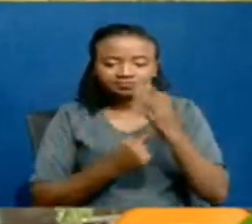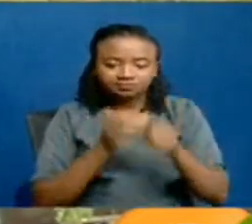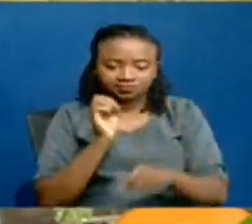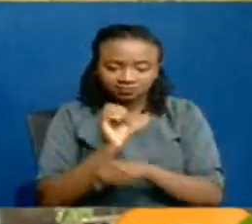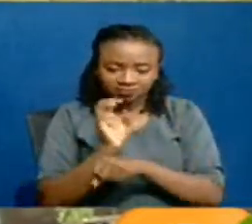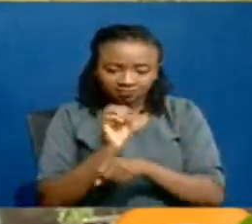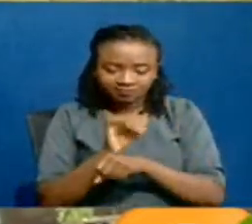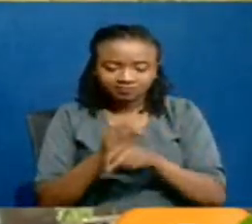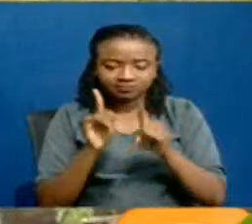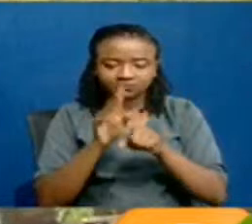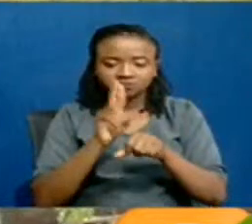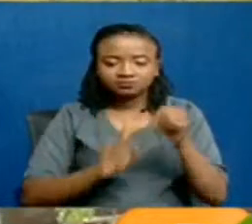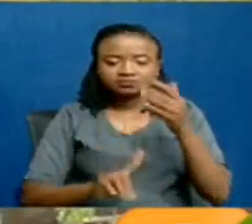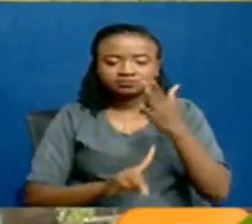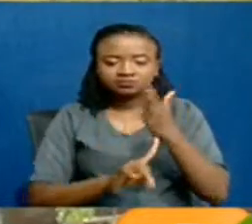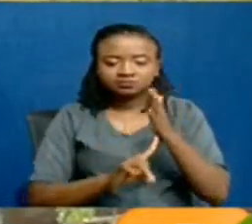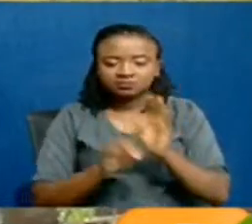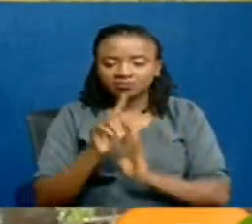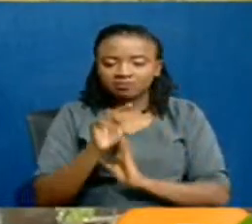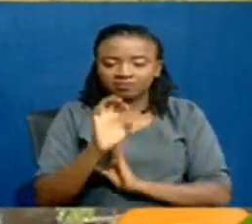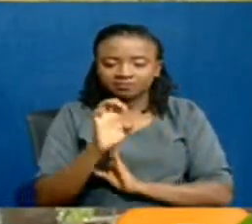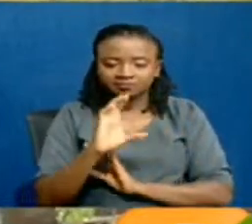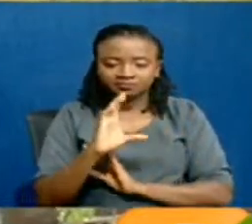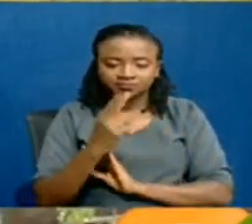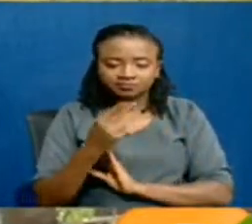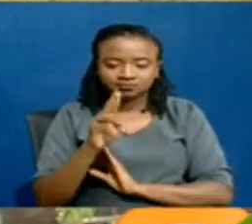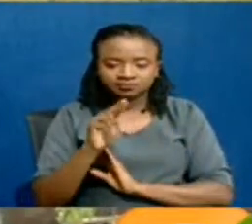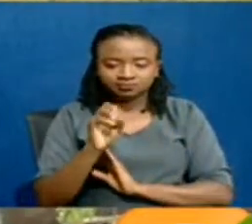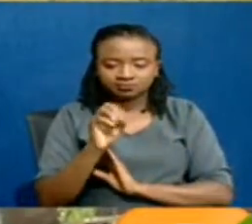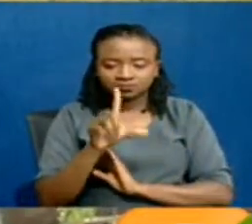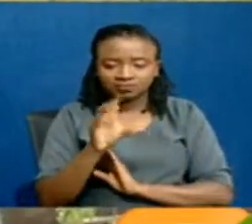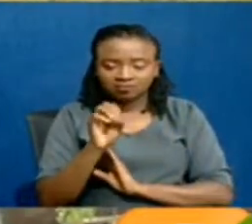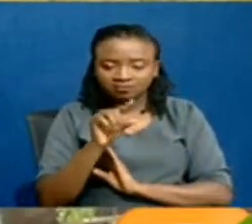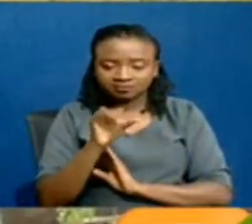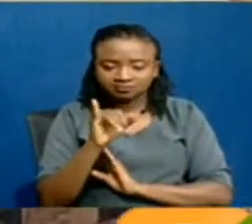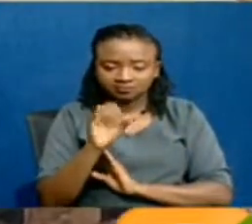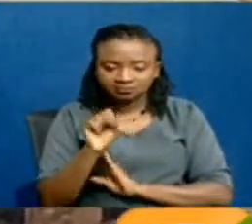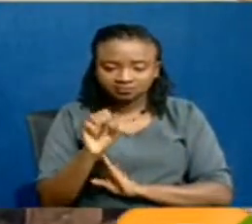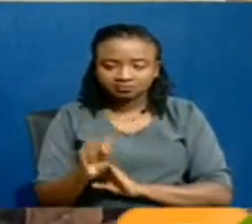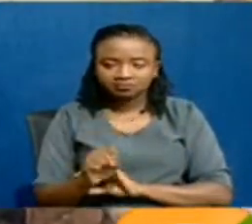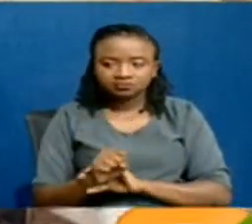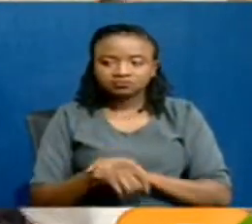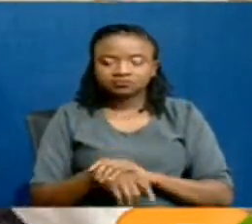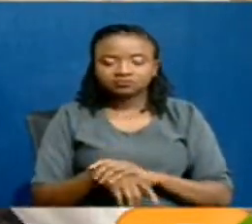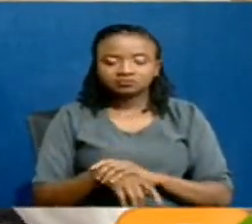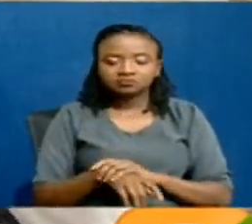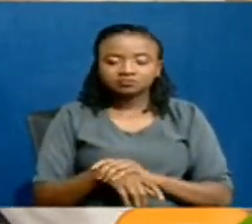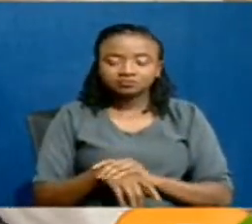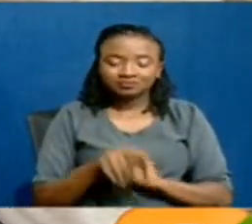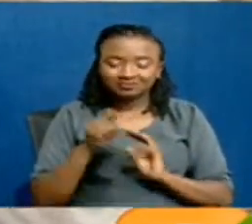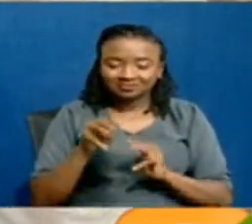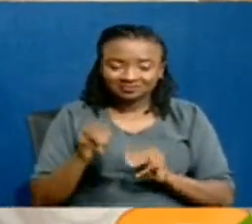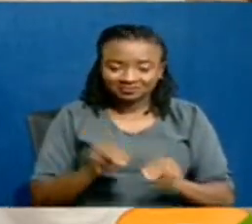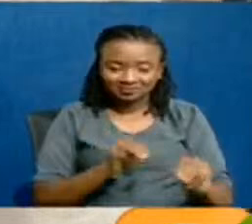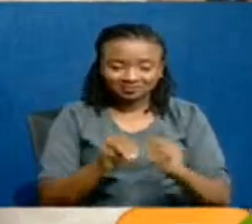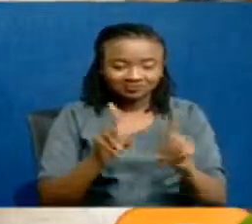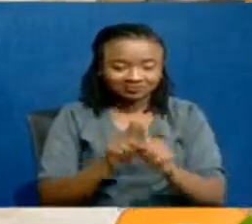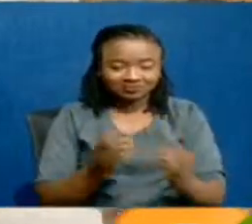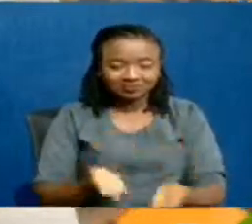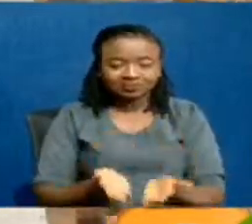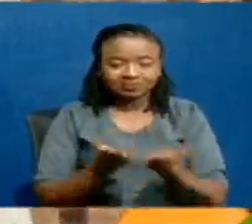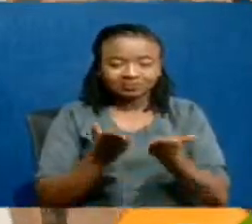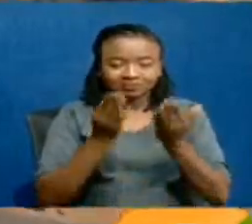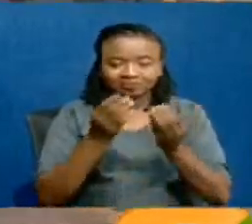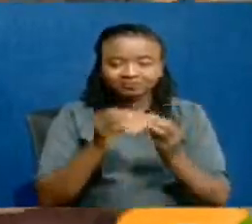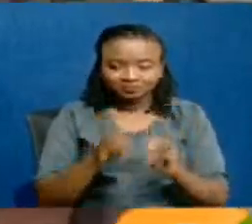and technologies which they conserve the soil and water technology. These methods also promote organic